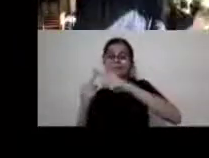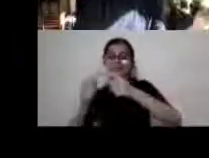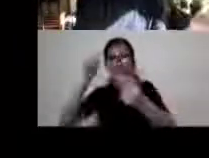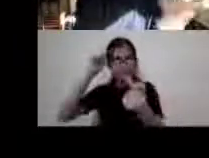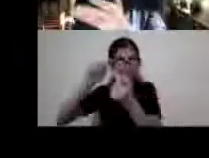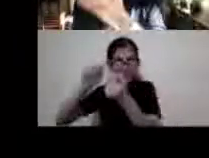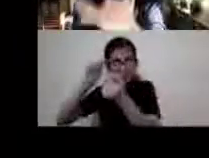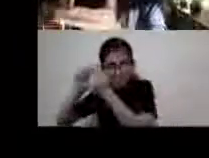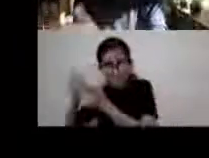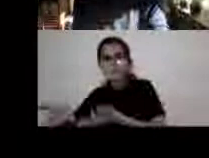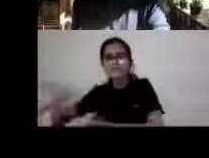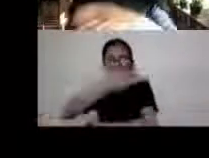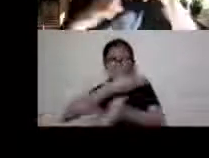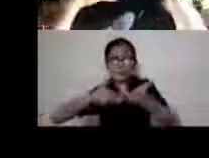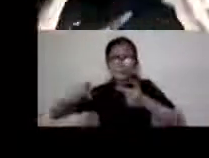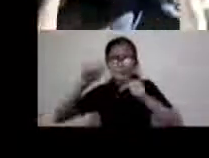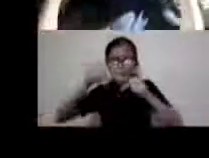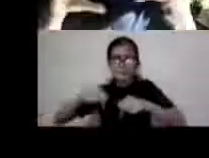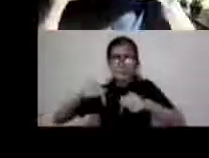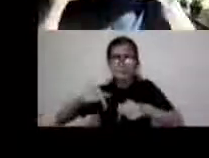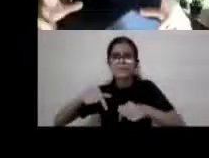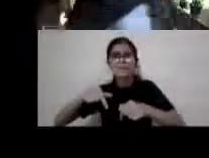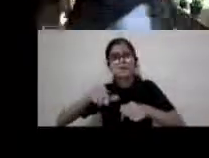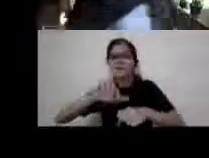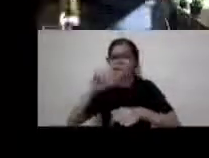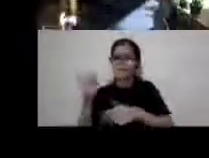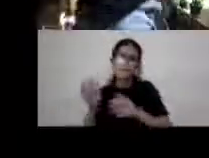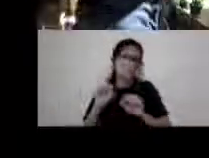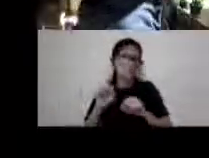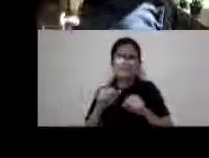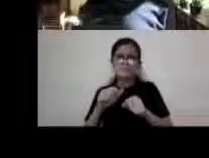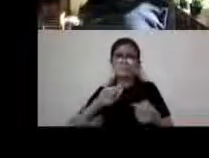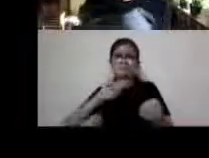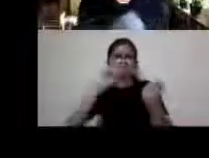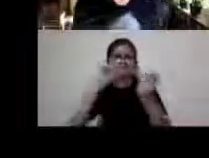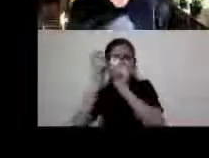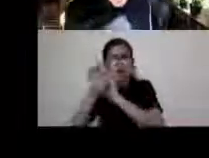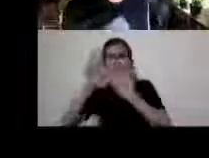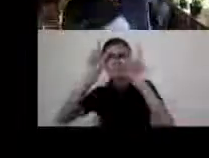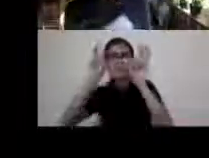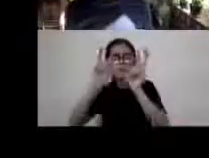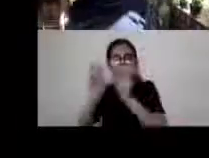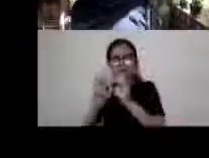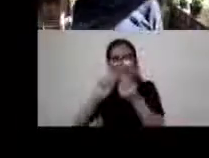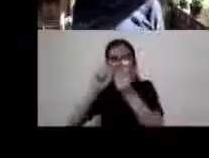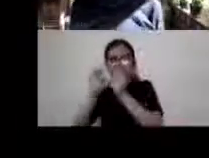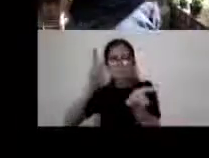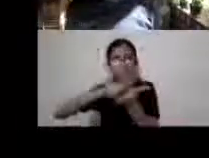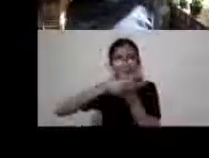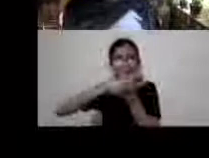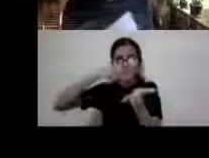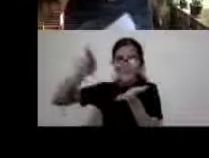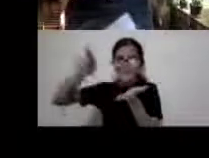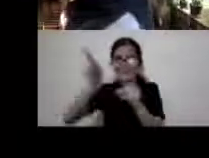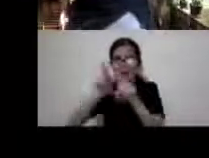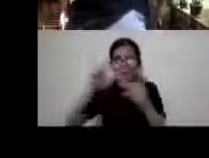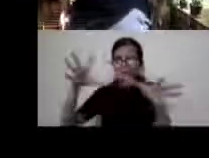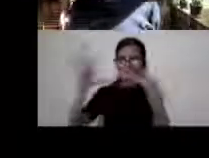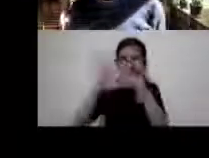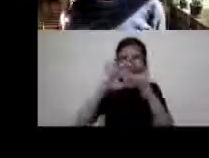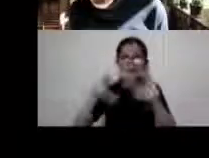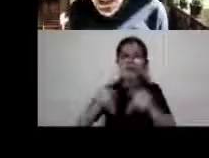on the one hand changing everything around the topic of the copyright, but in the same